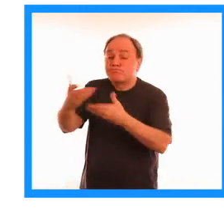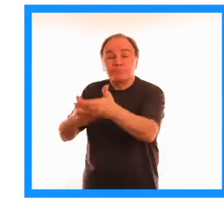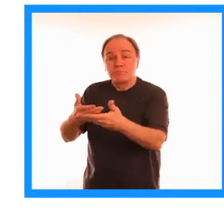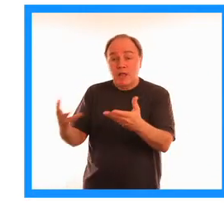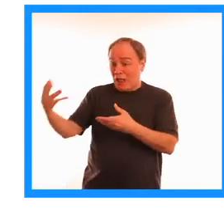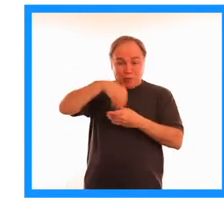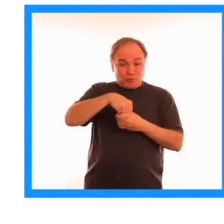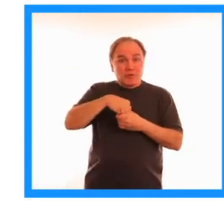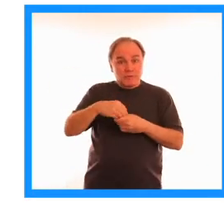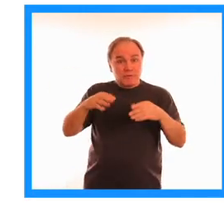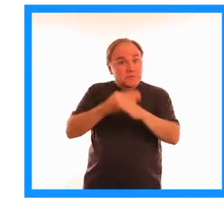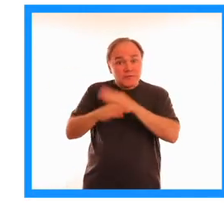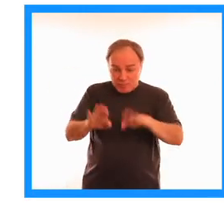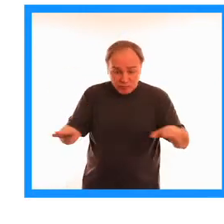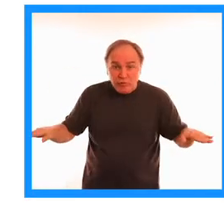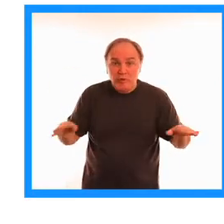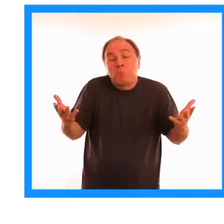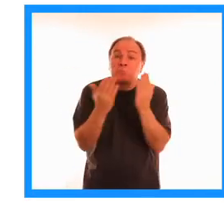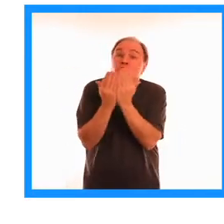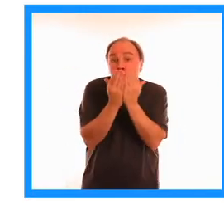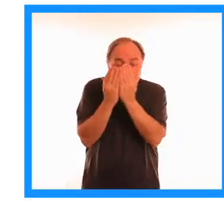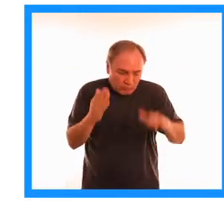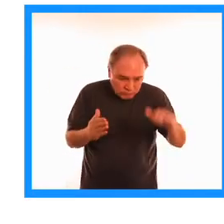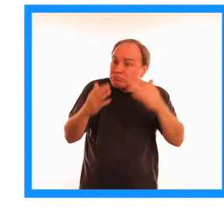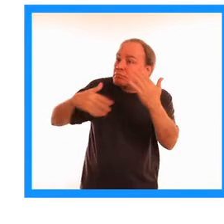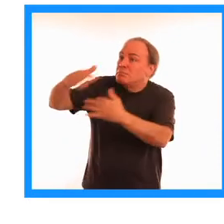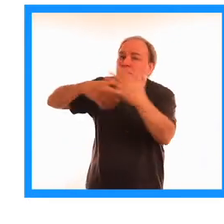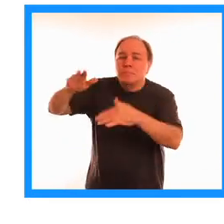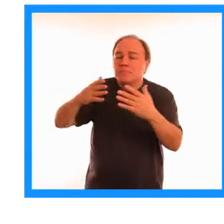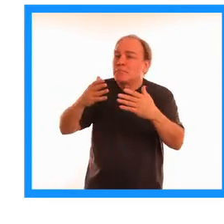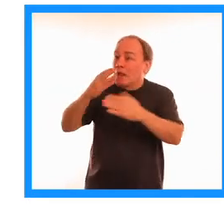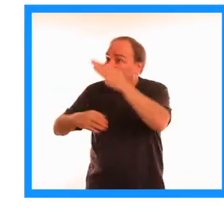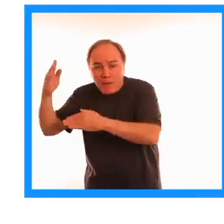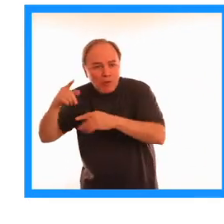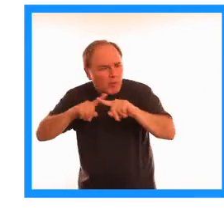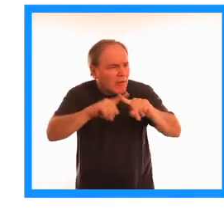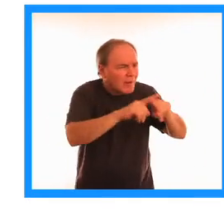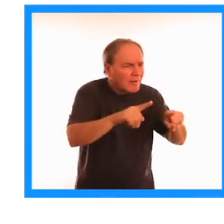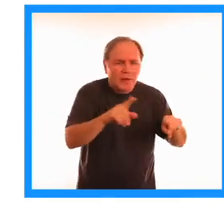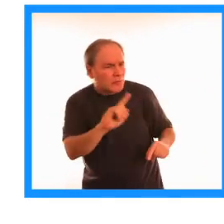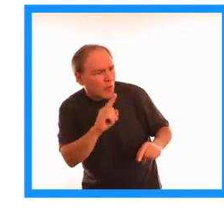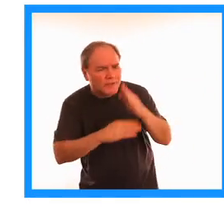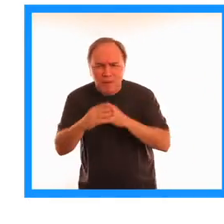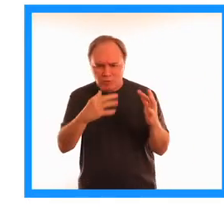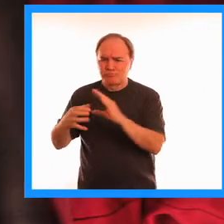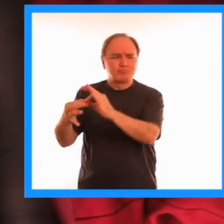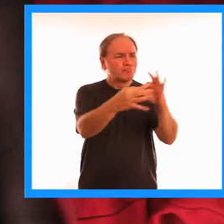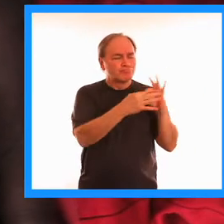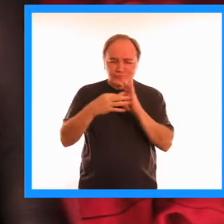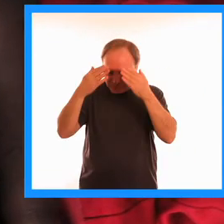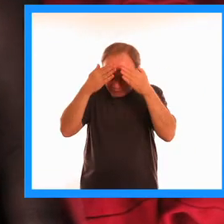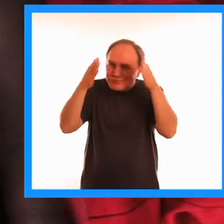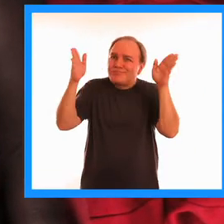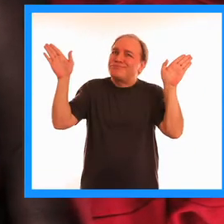standard of living and are also entitled to daycare, respite care, and self-help groups. Social protection for children with disabilities and their families